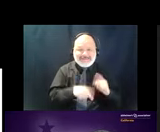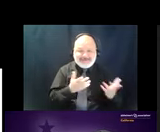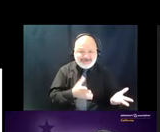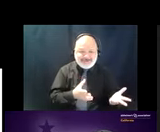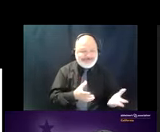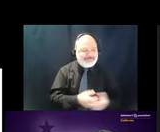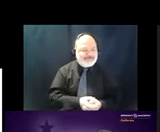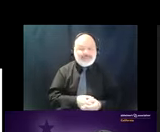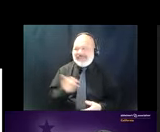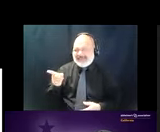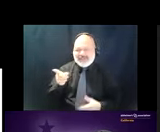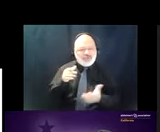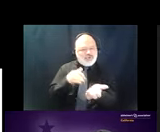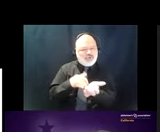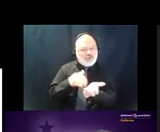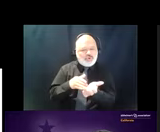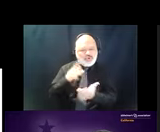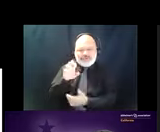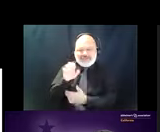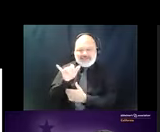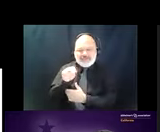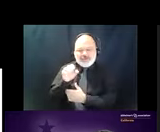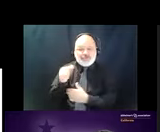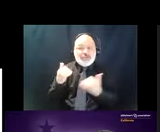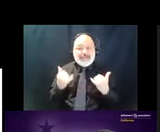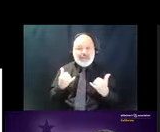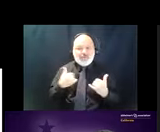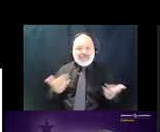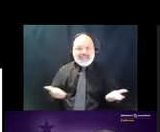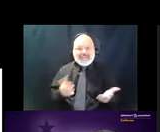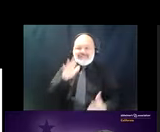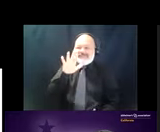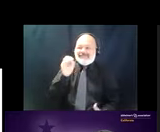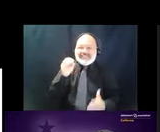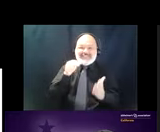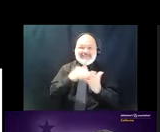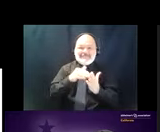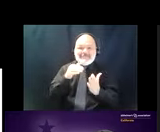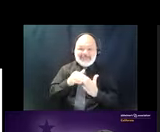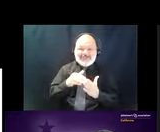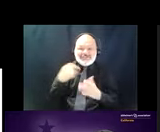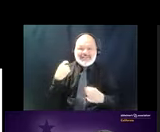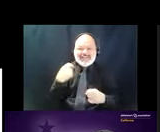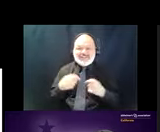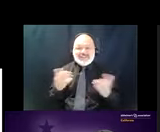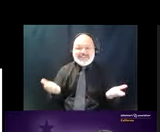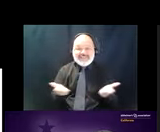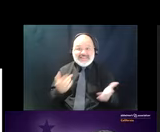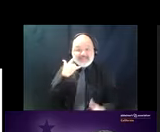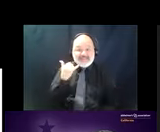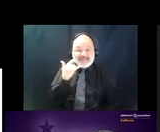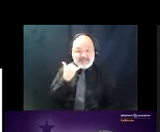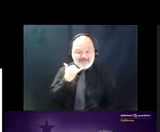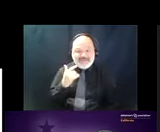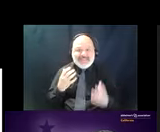Dr. Reynoso mentioned, we are now 15 million Latinos in California, so that will definitely impact health